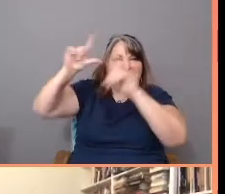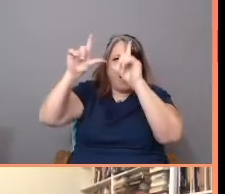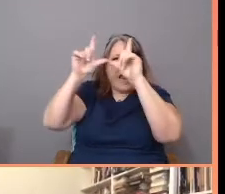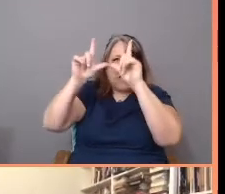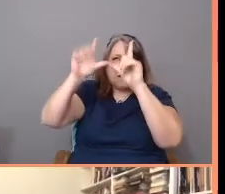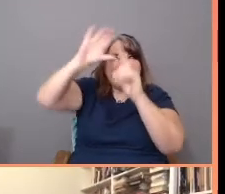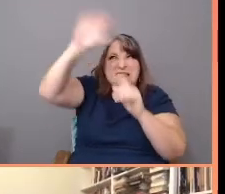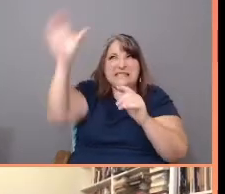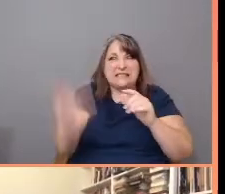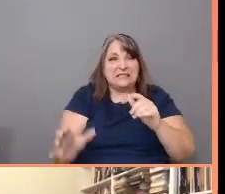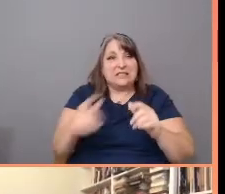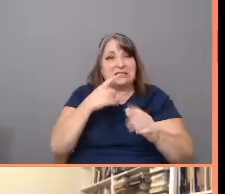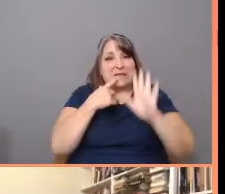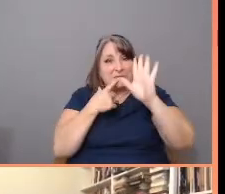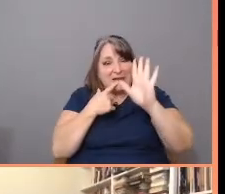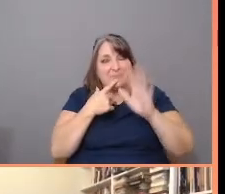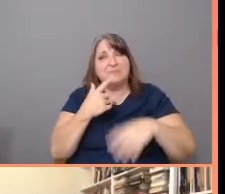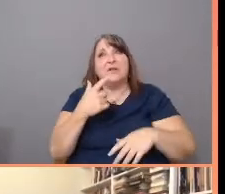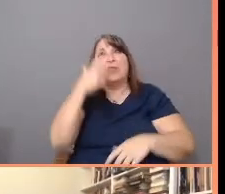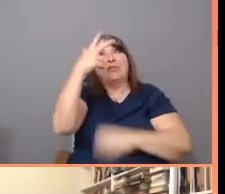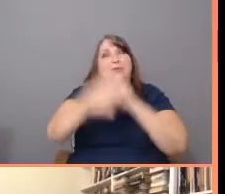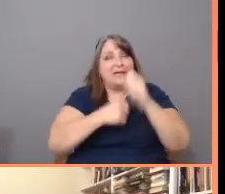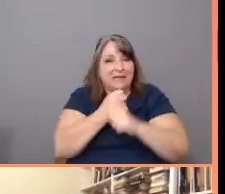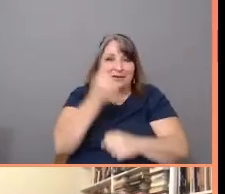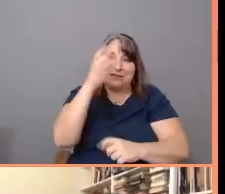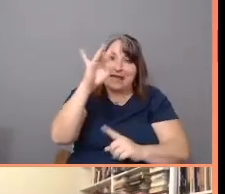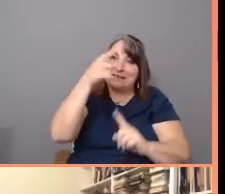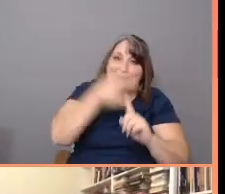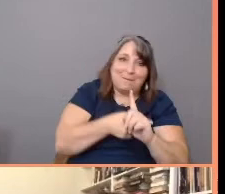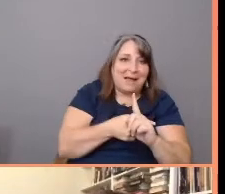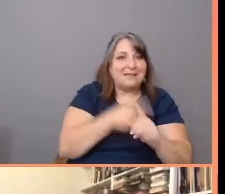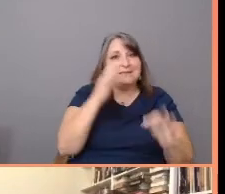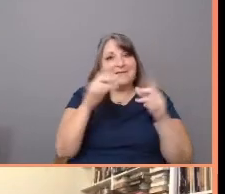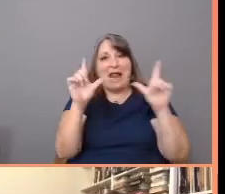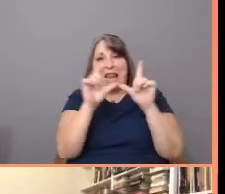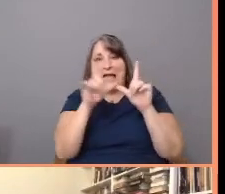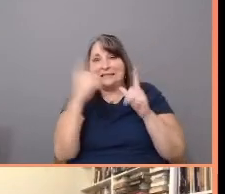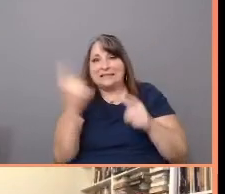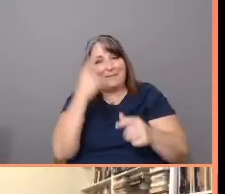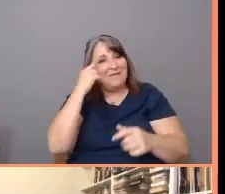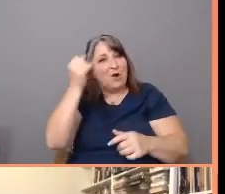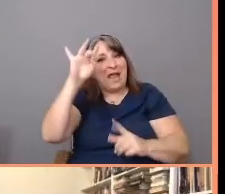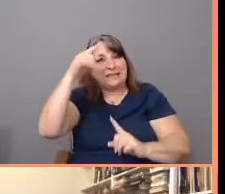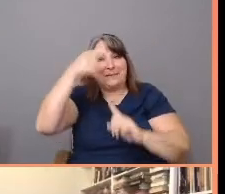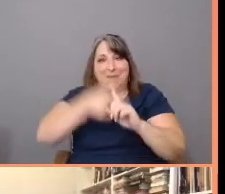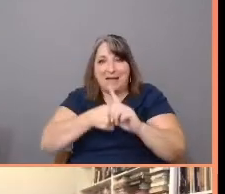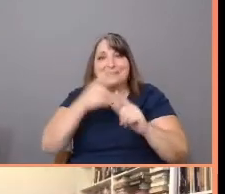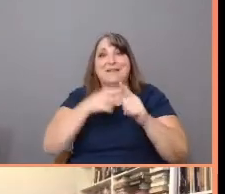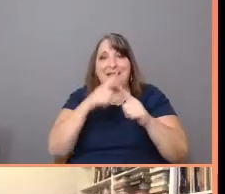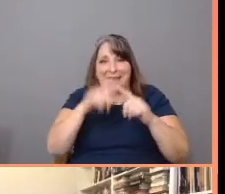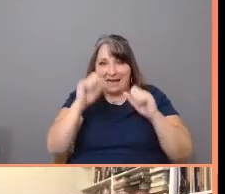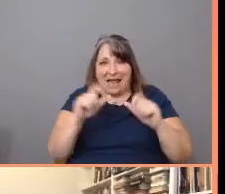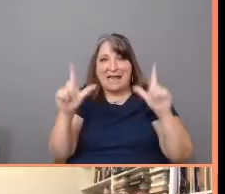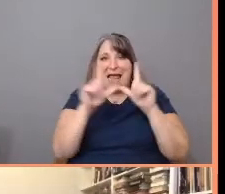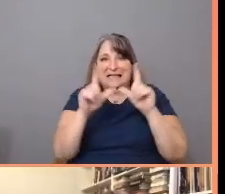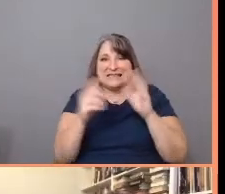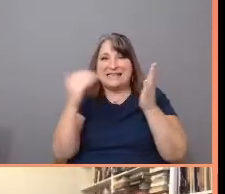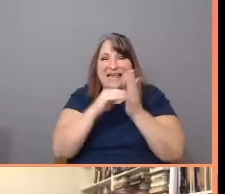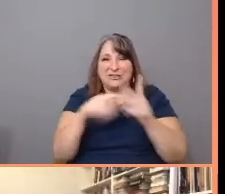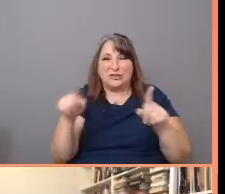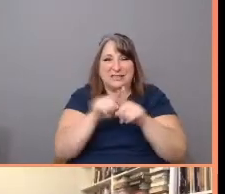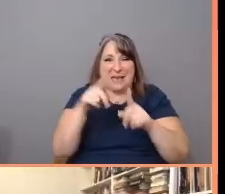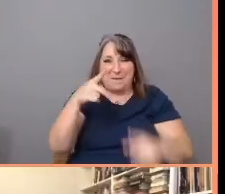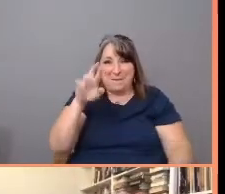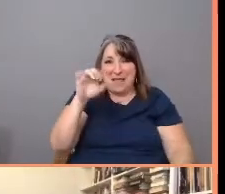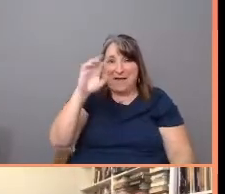3 years, 18 months. Like if you license something for 18 months, you can license it again to that platform, or